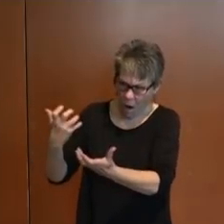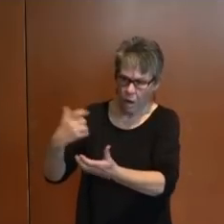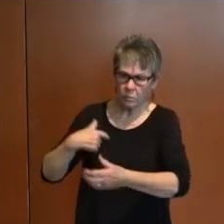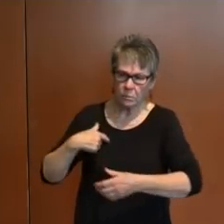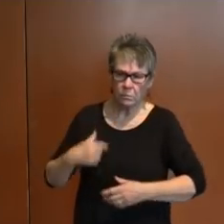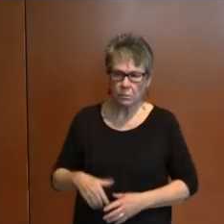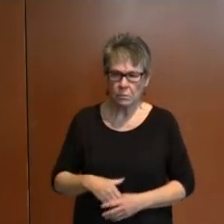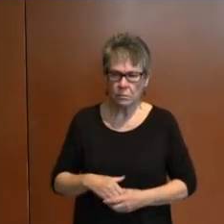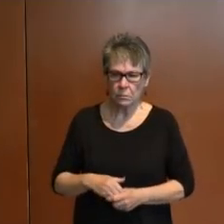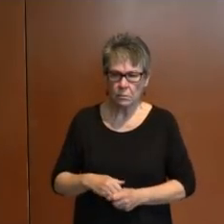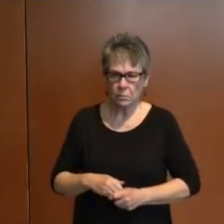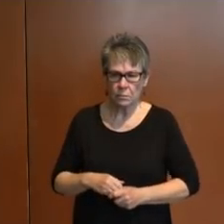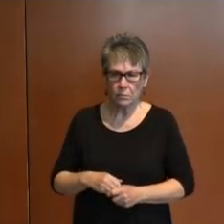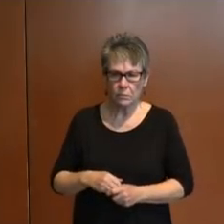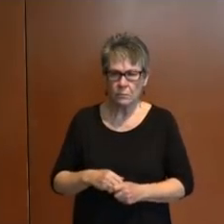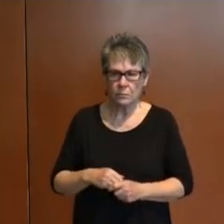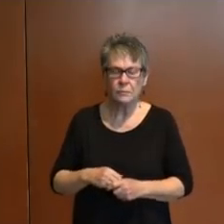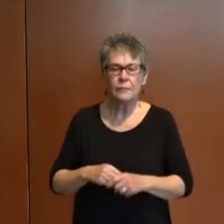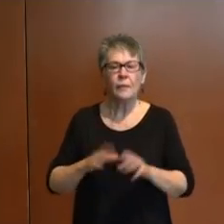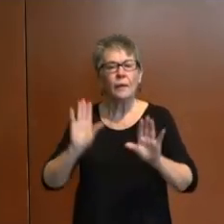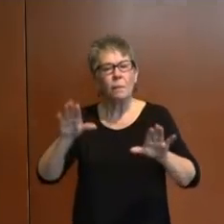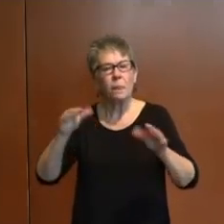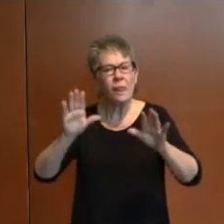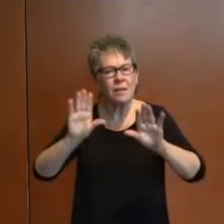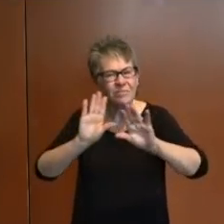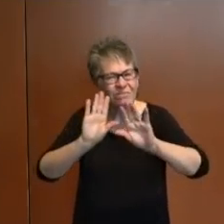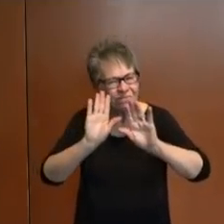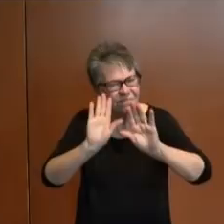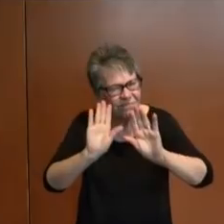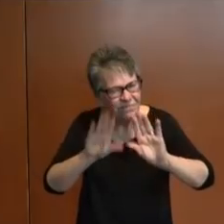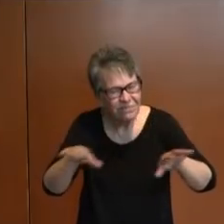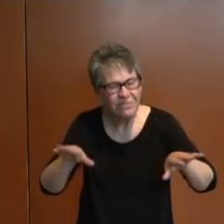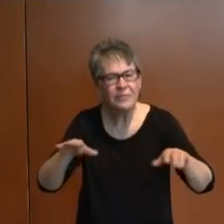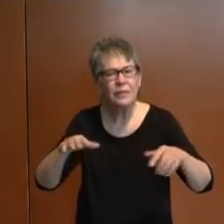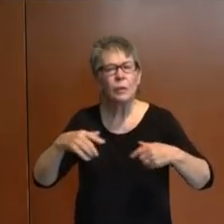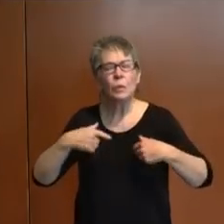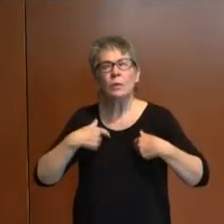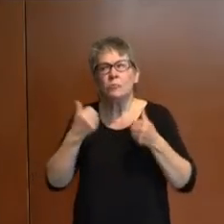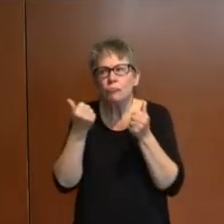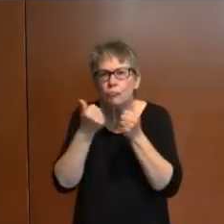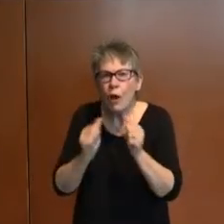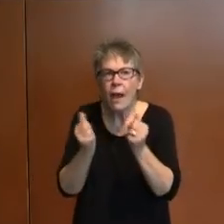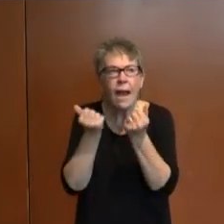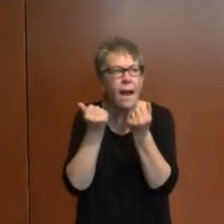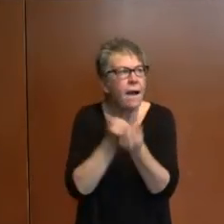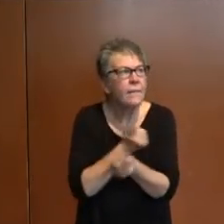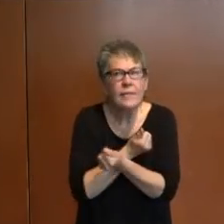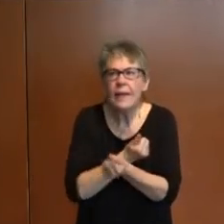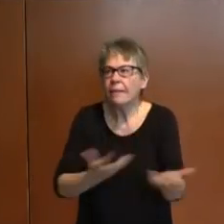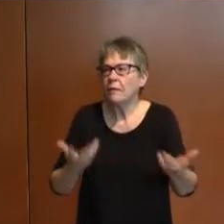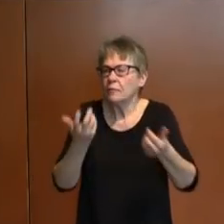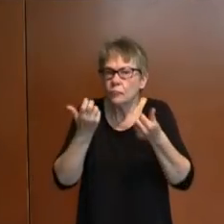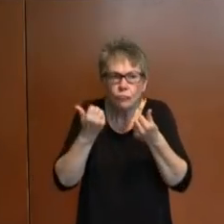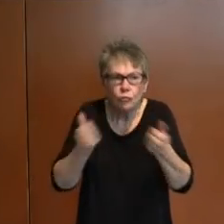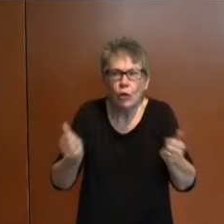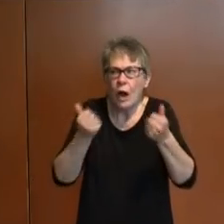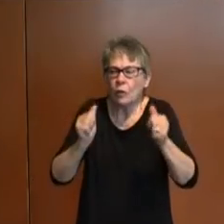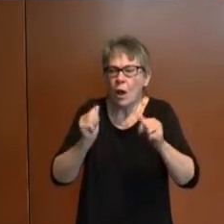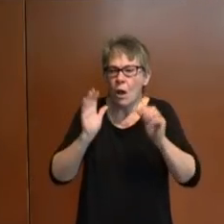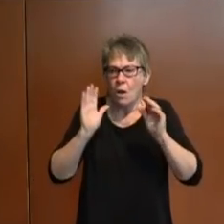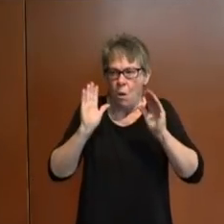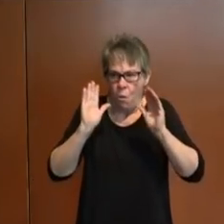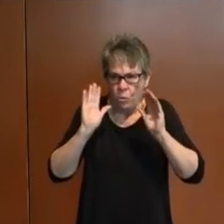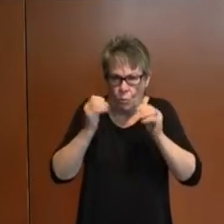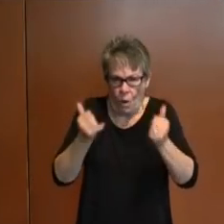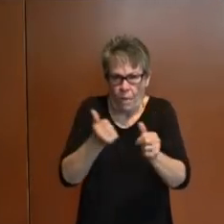if we do, we will be prepared. I just want to underscore the last point. I can't say it better than Judy did. We are on